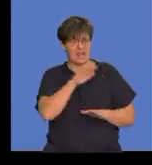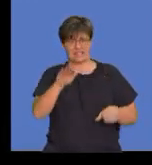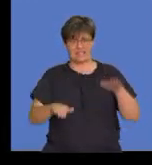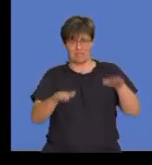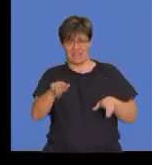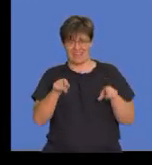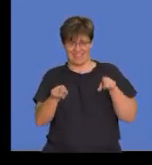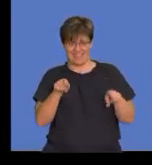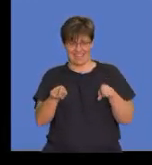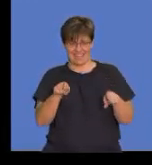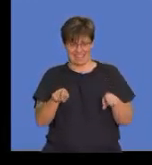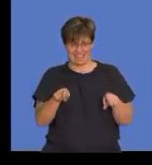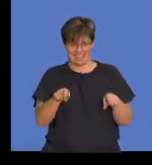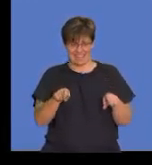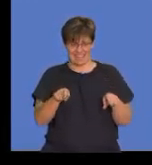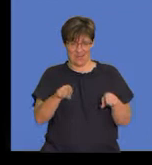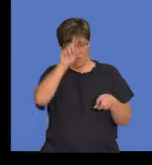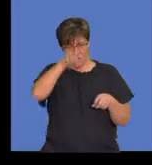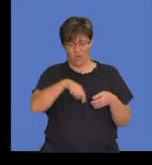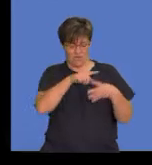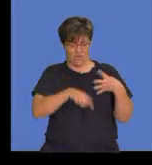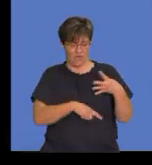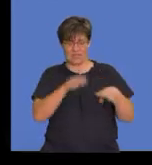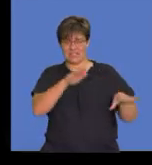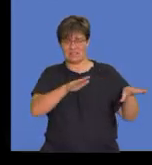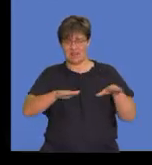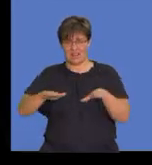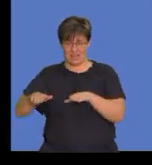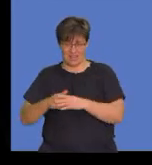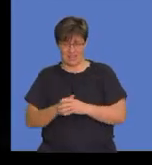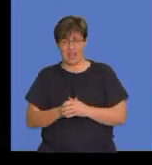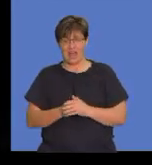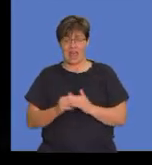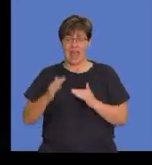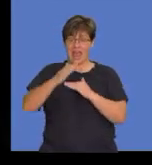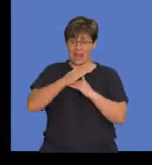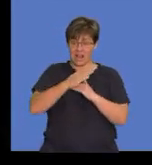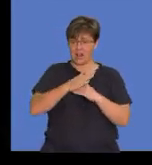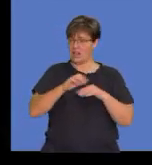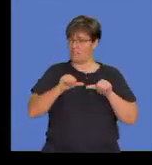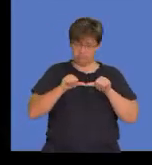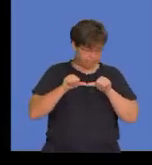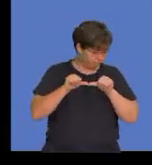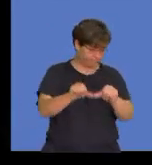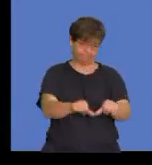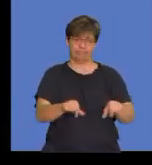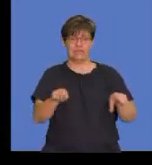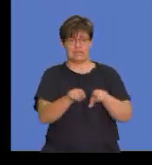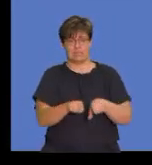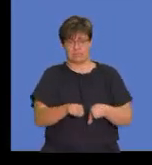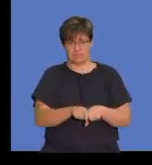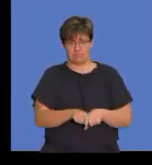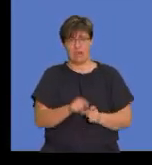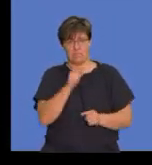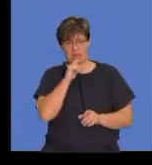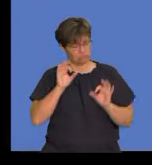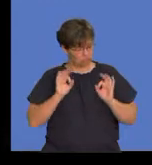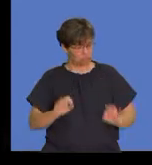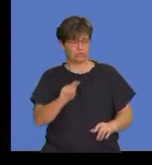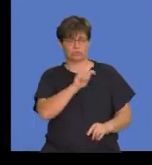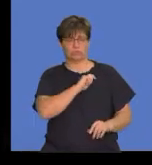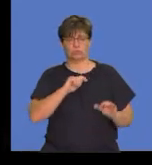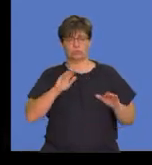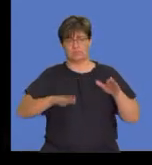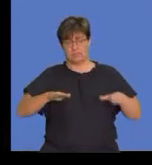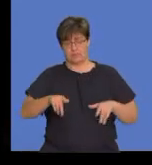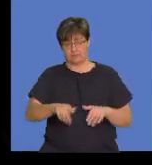Because they were similar triangles, and the angle was the same throughout, which really makes them